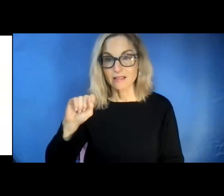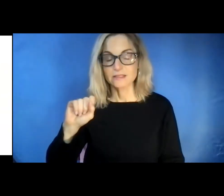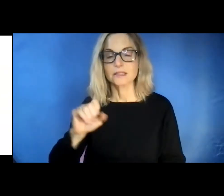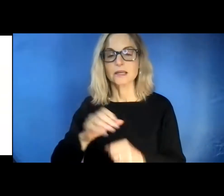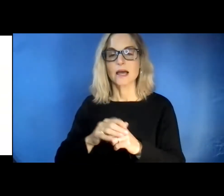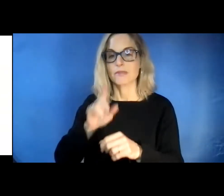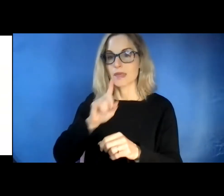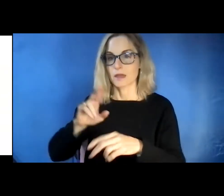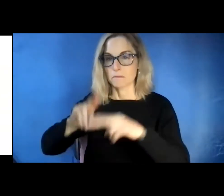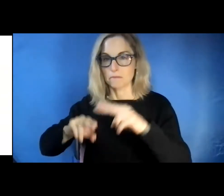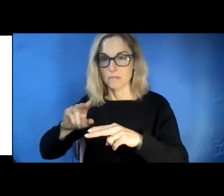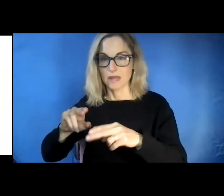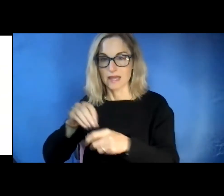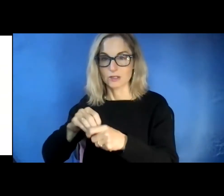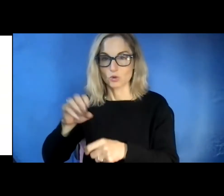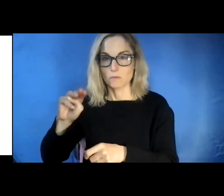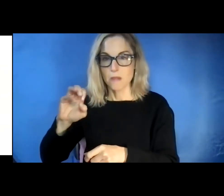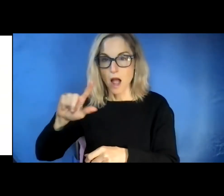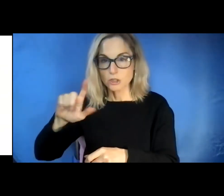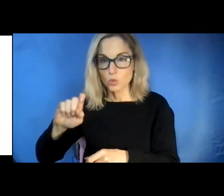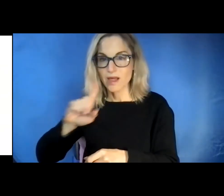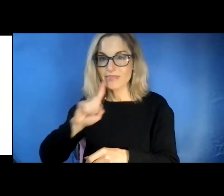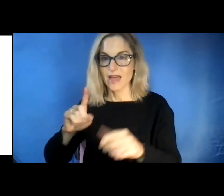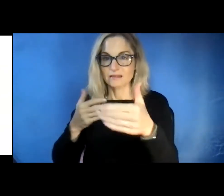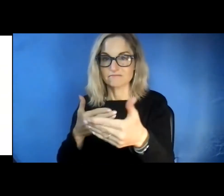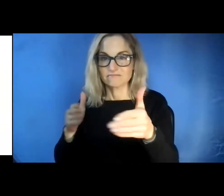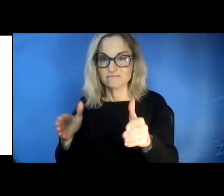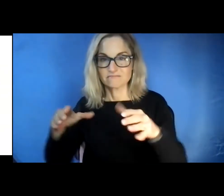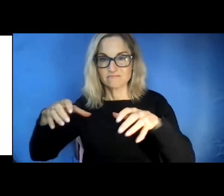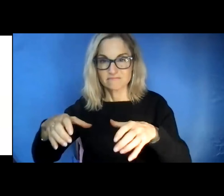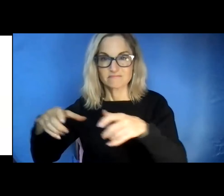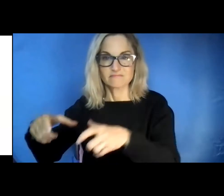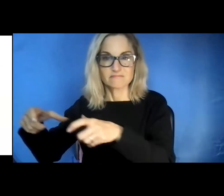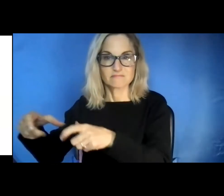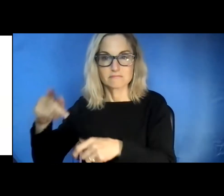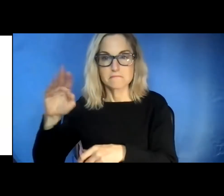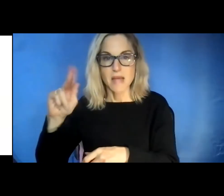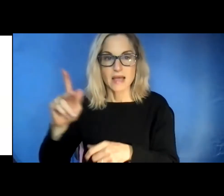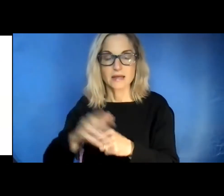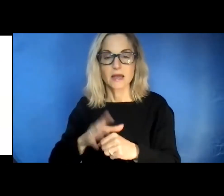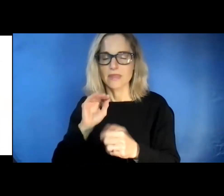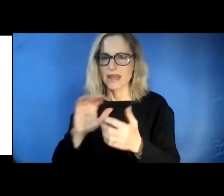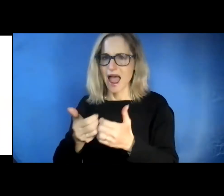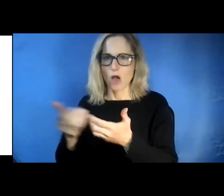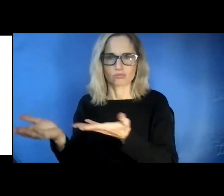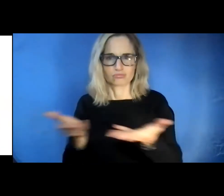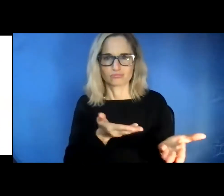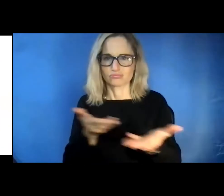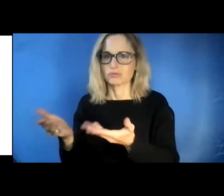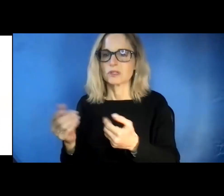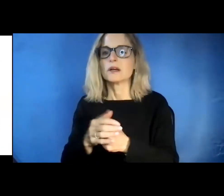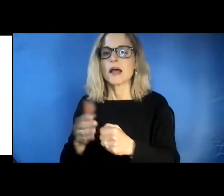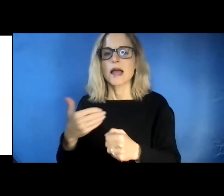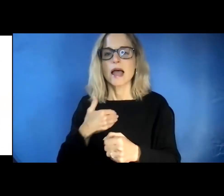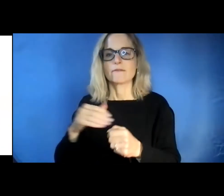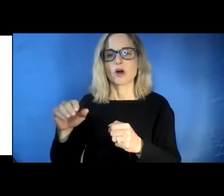assembled into packs. The handoff between Panasonic and Tesla occurs through these. They're what's called automated guided vehicles. It's the equivalent